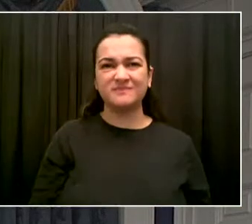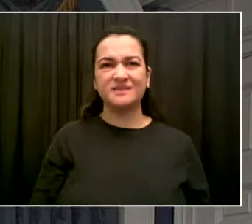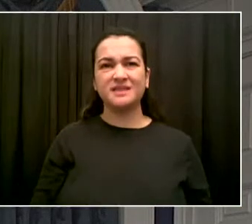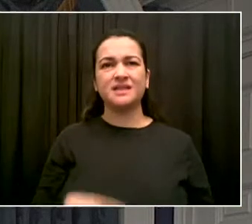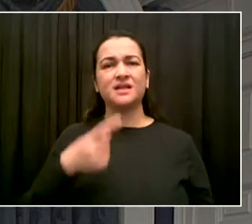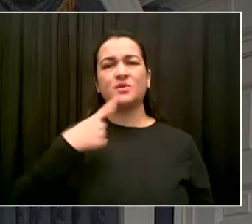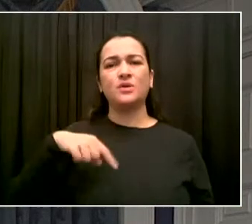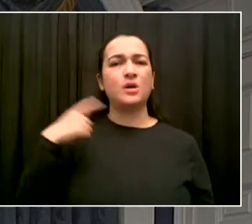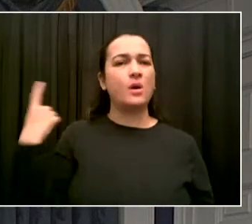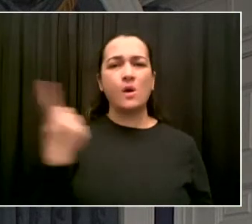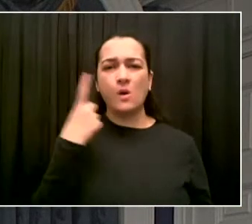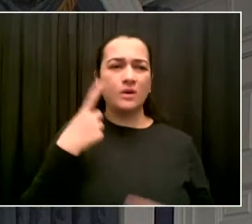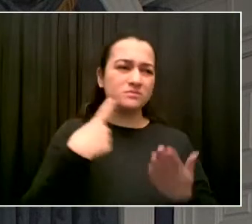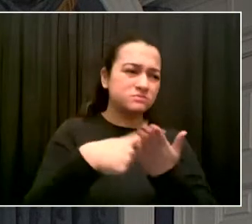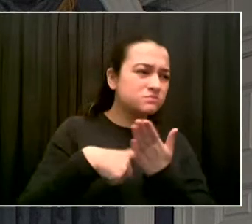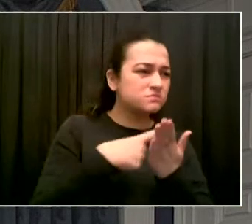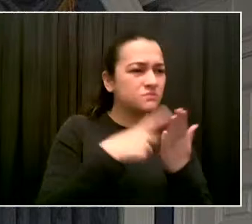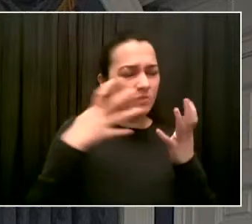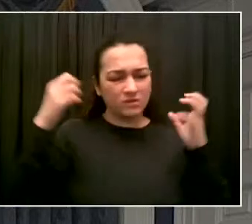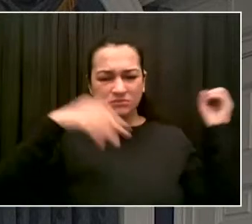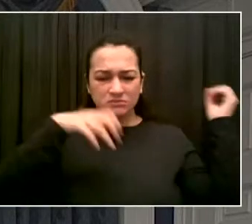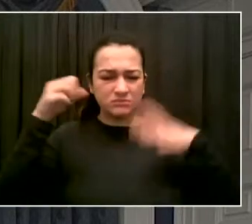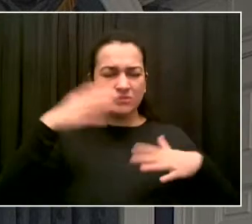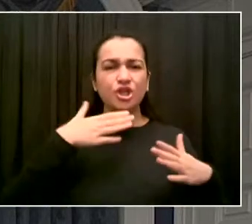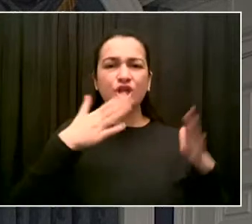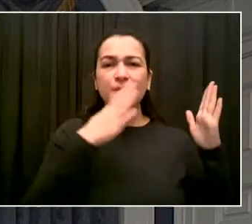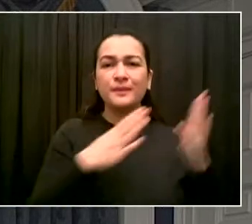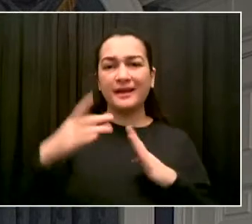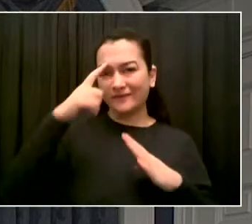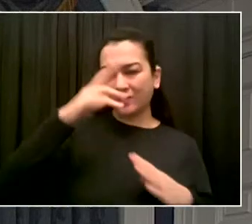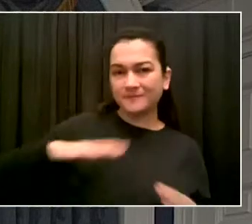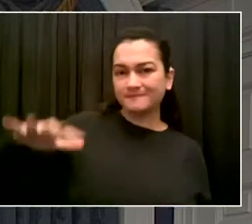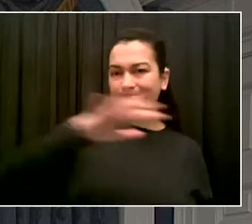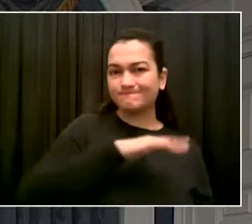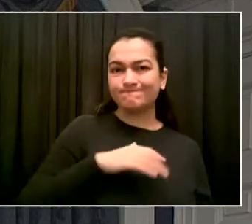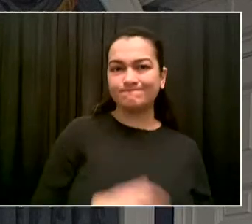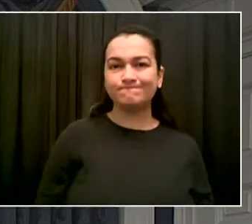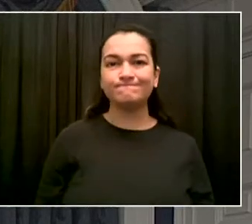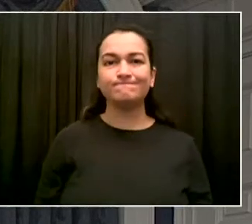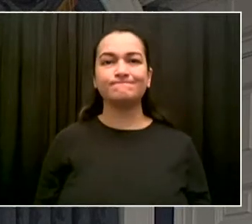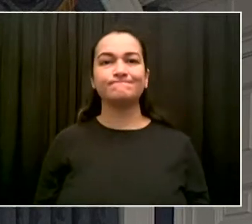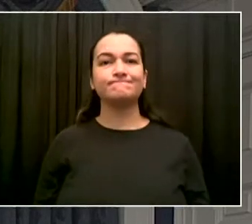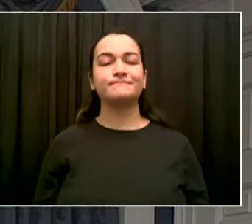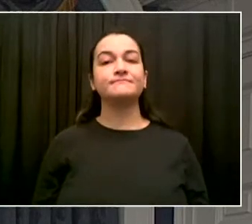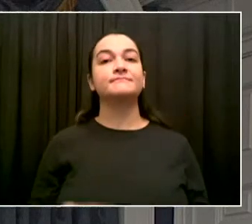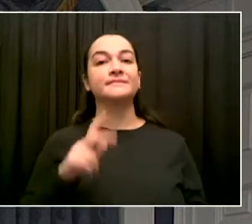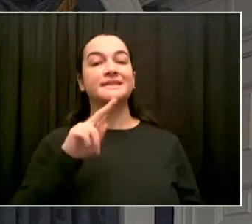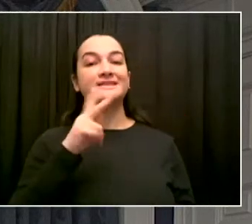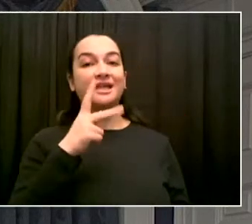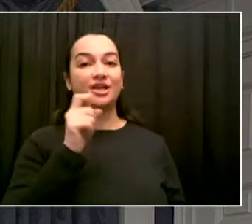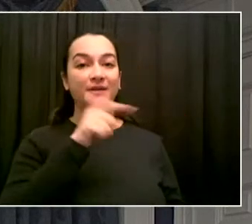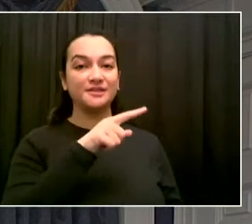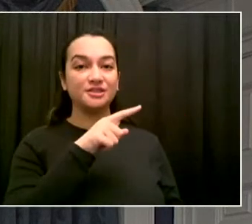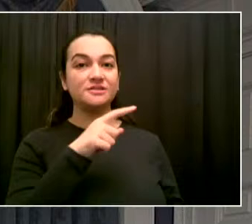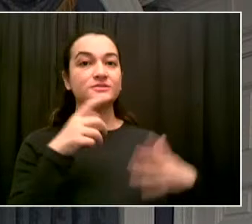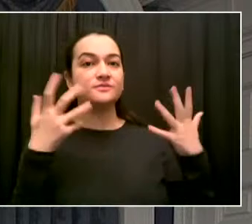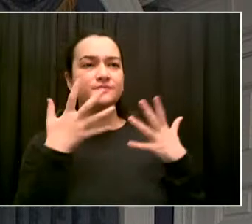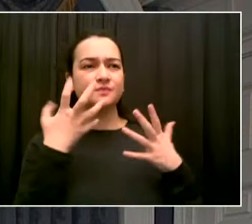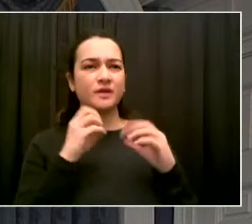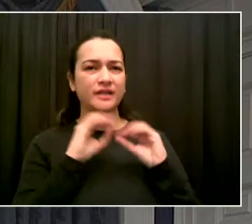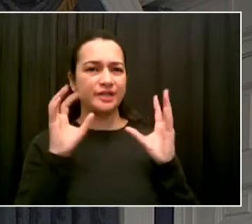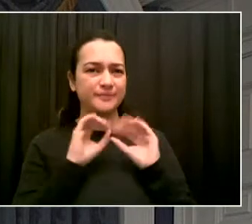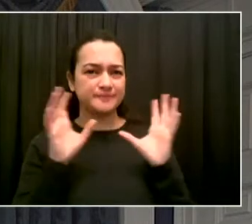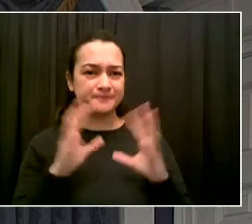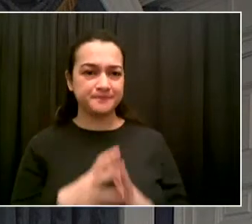Second question is just for a clarification, because under one of the parameters, it was saying